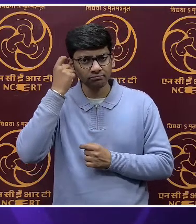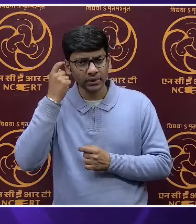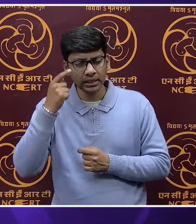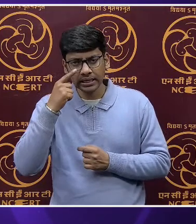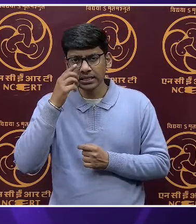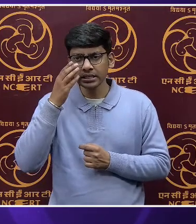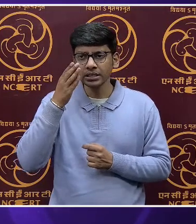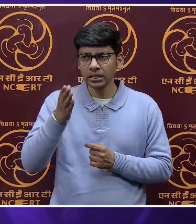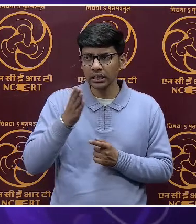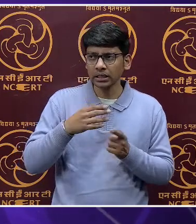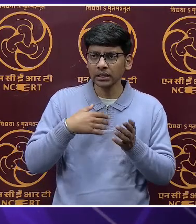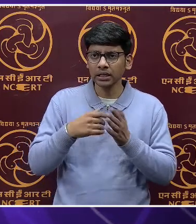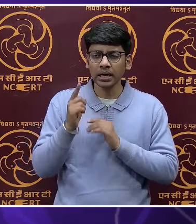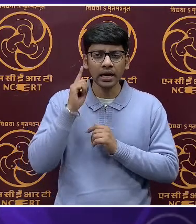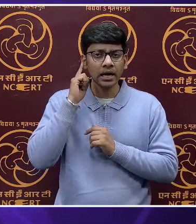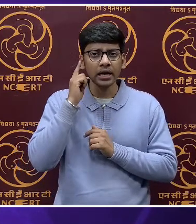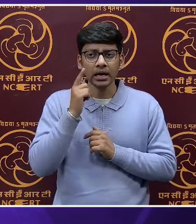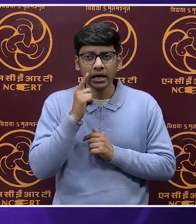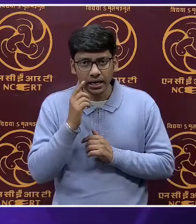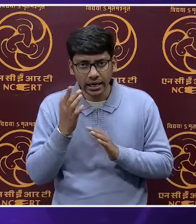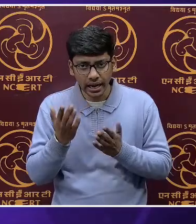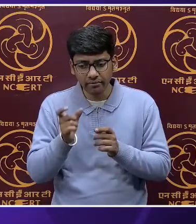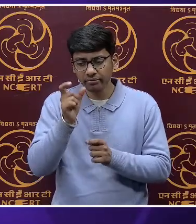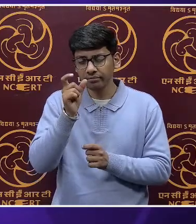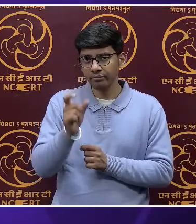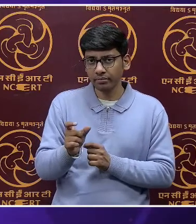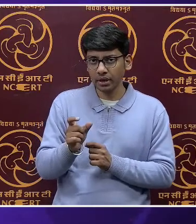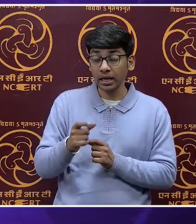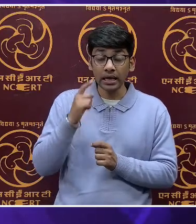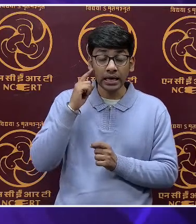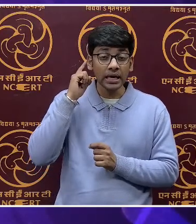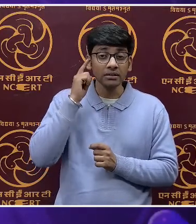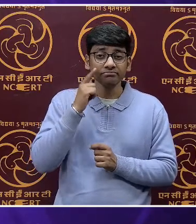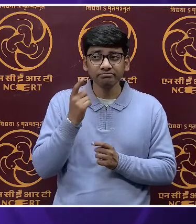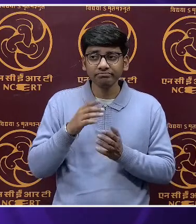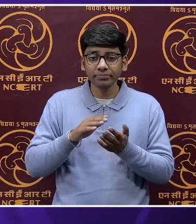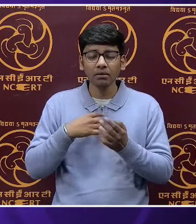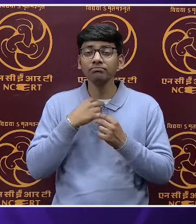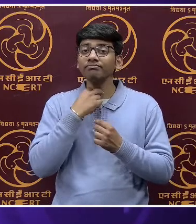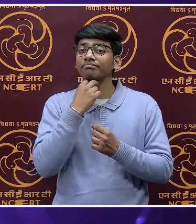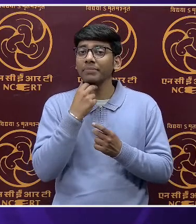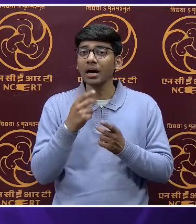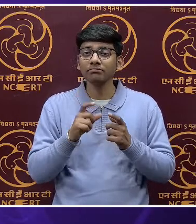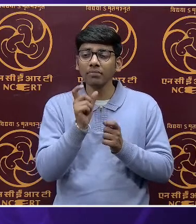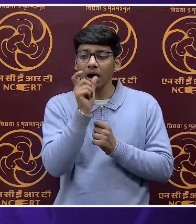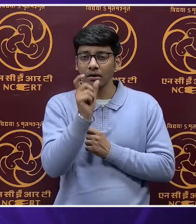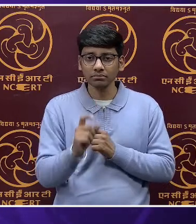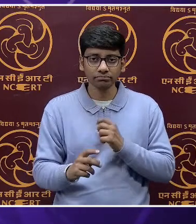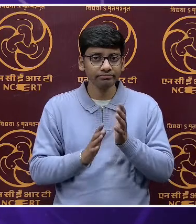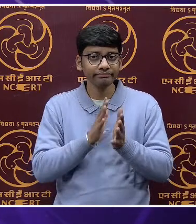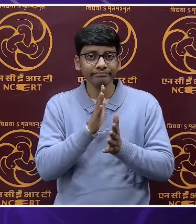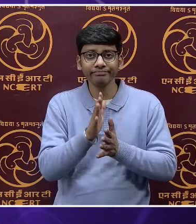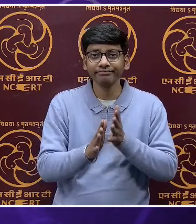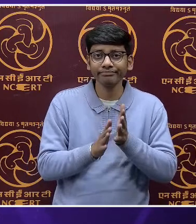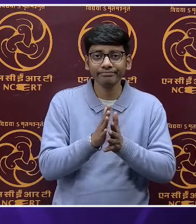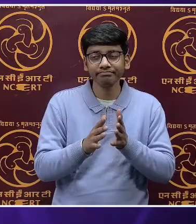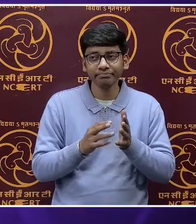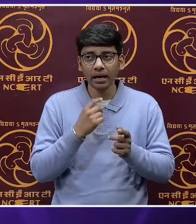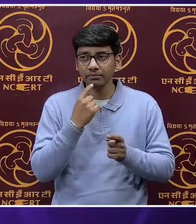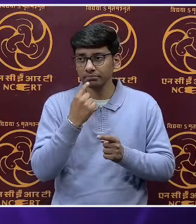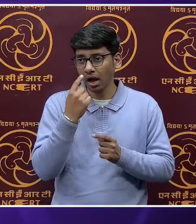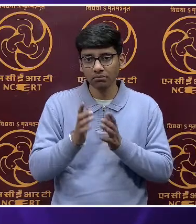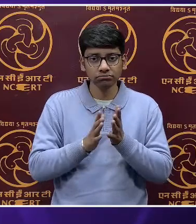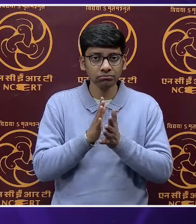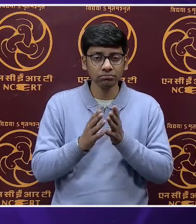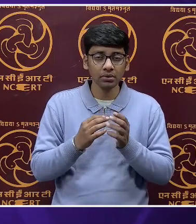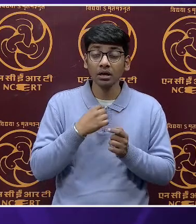supposed that people who are deaf are also dumb many a times, since Though we are not using the term dumb anymore. Yes, of course, yes, of the